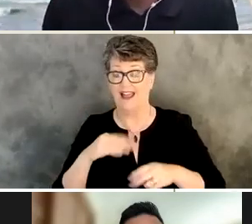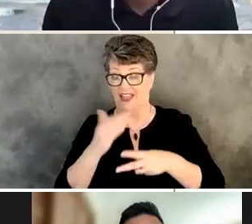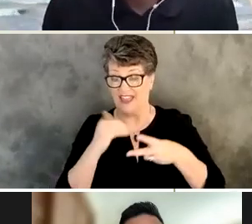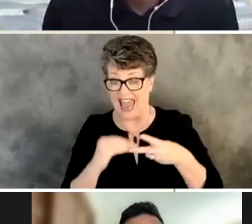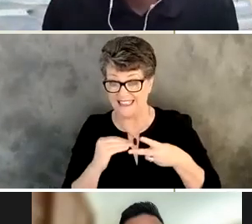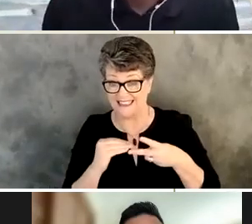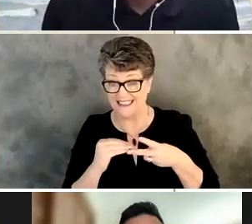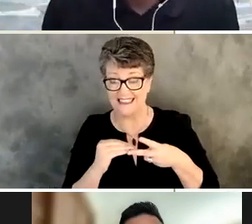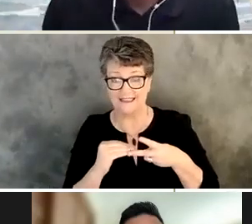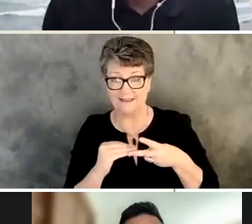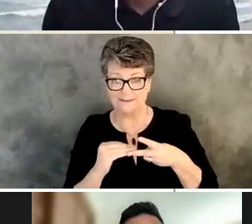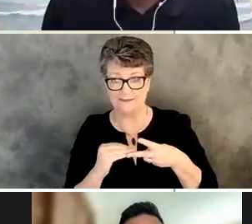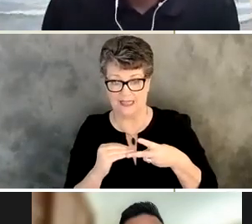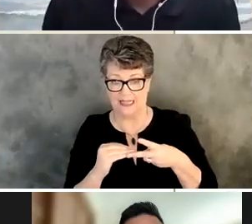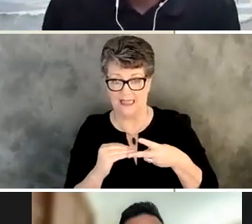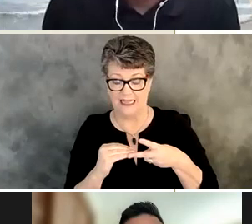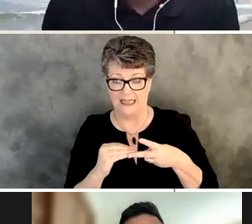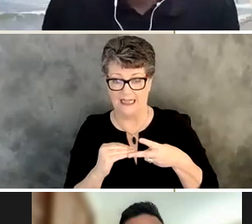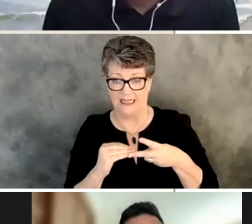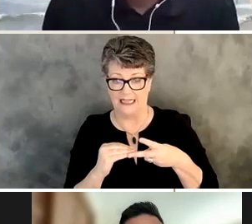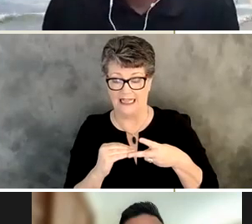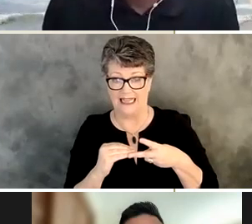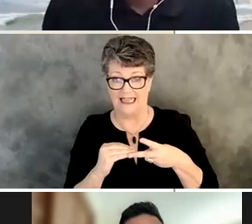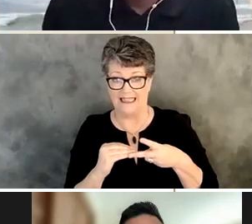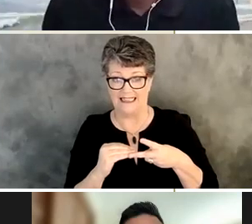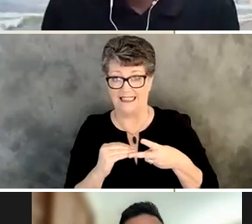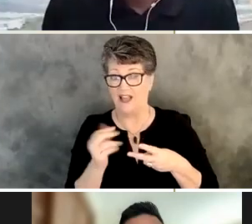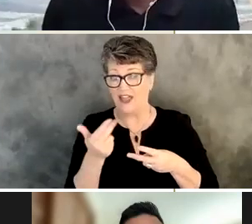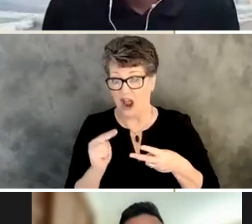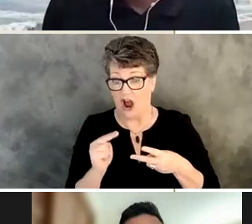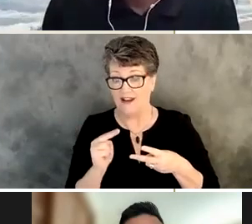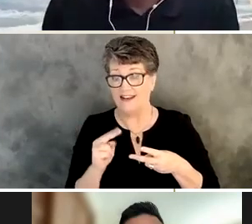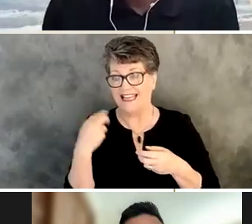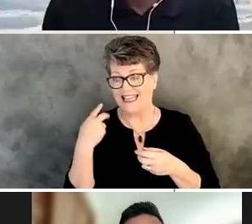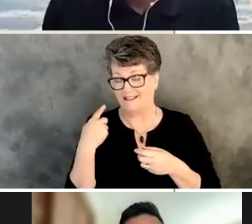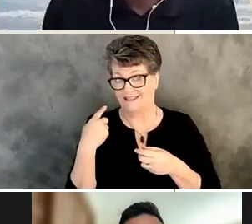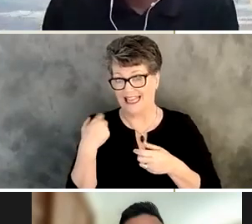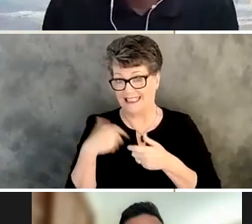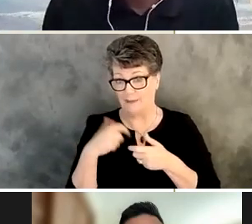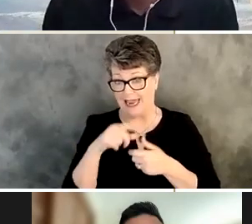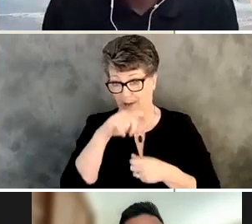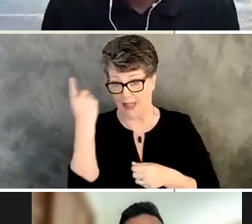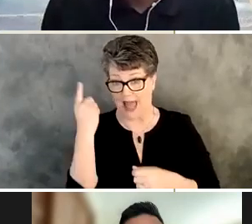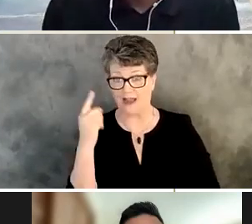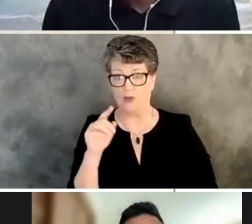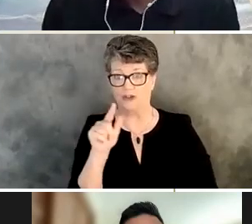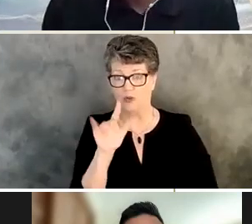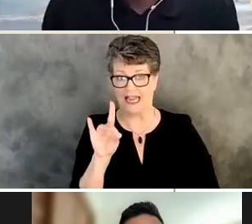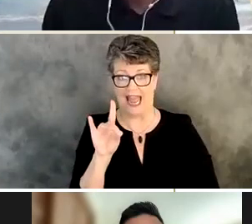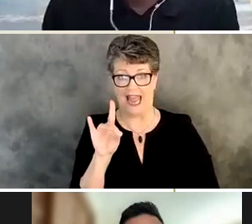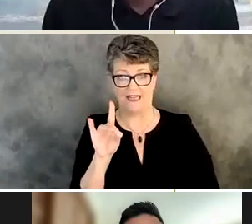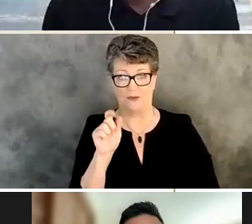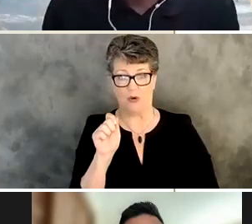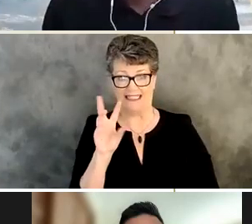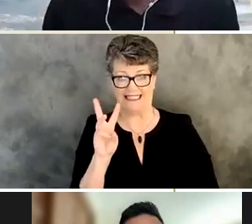far behind. It's the non-Hispanic Black with 28.69%. And so as you can